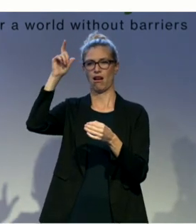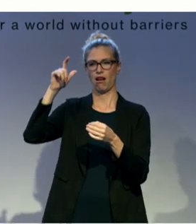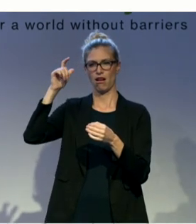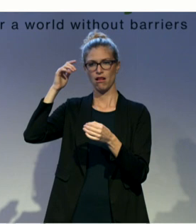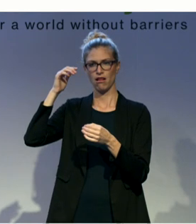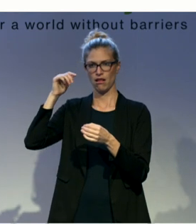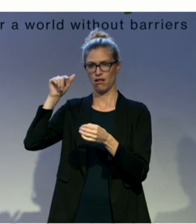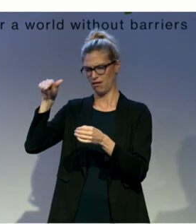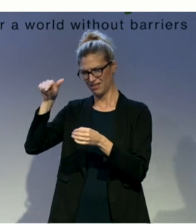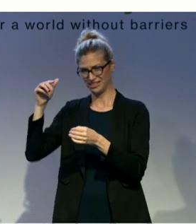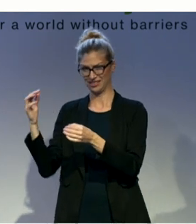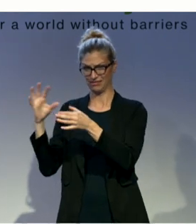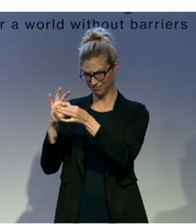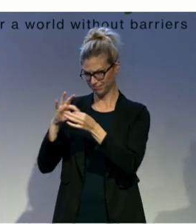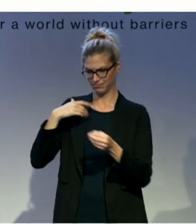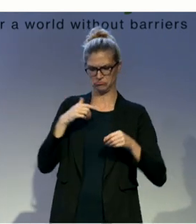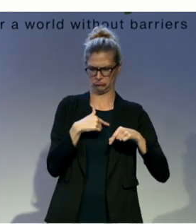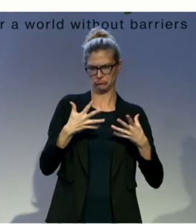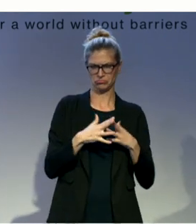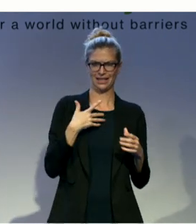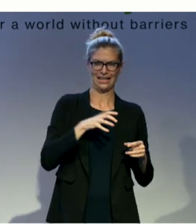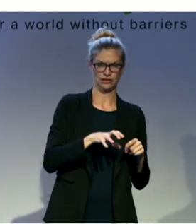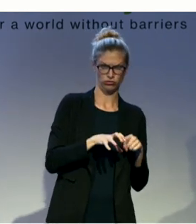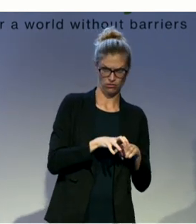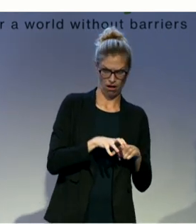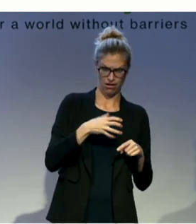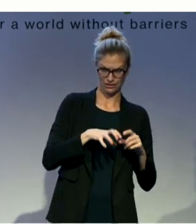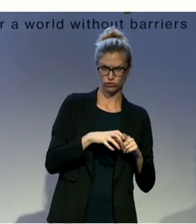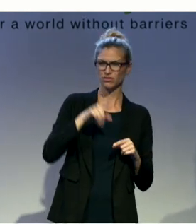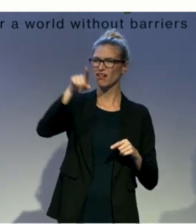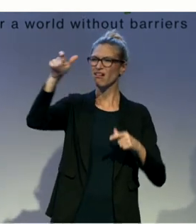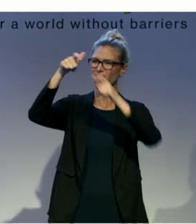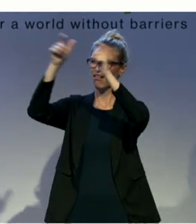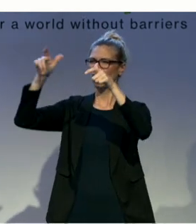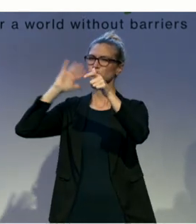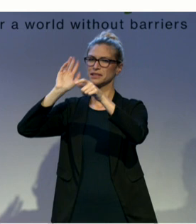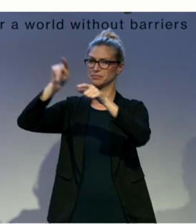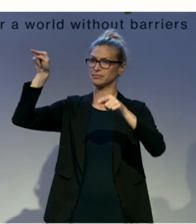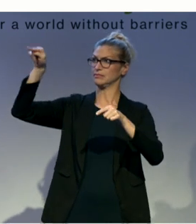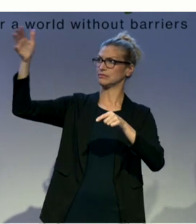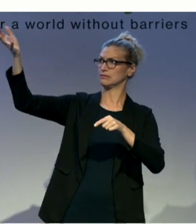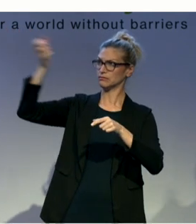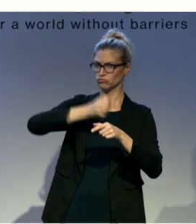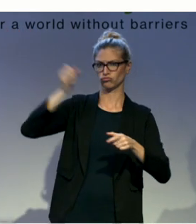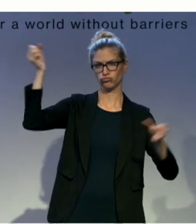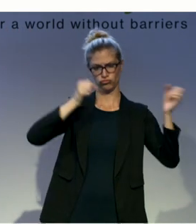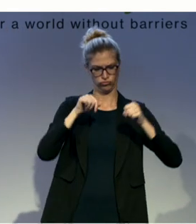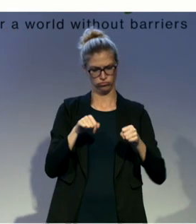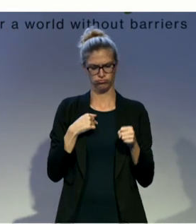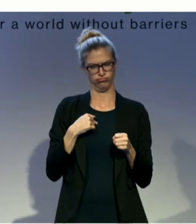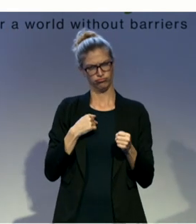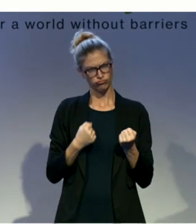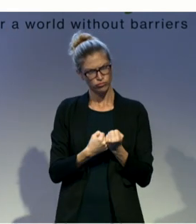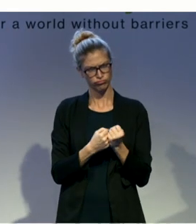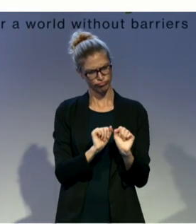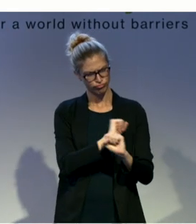working on are to move people out of institutions and to prevent them from ending up there in the first place. To do this, we